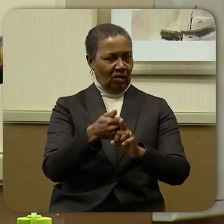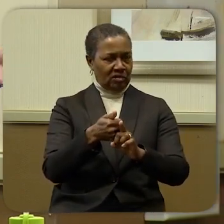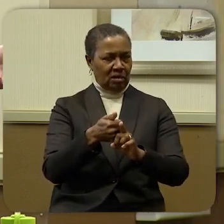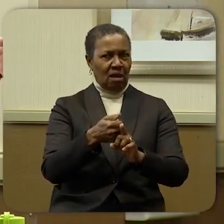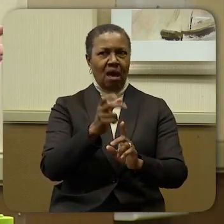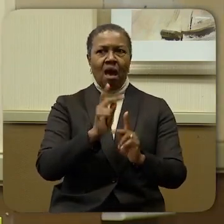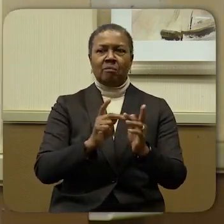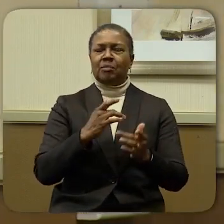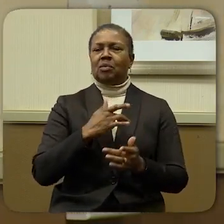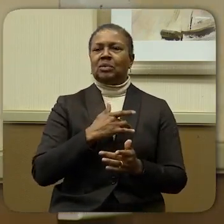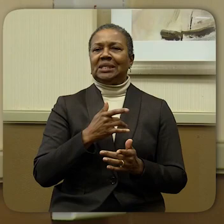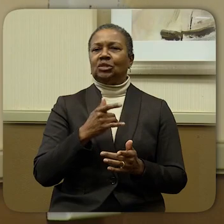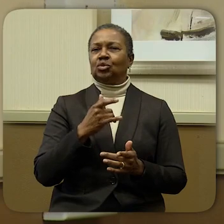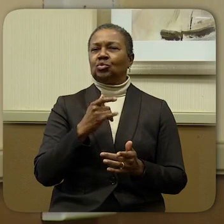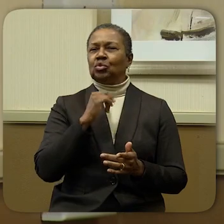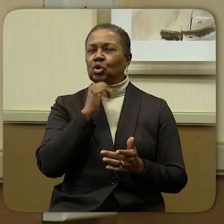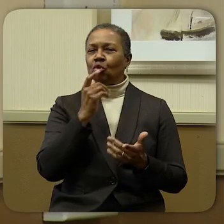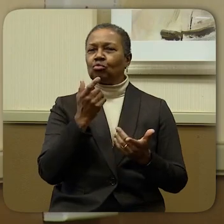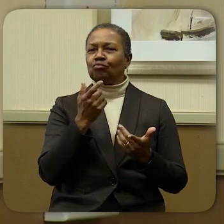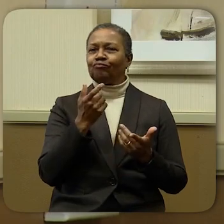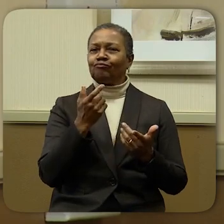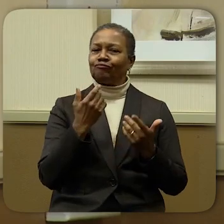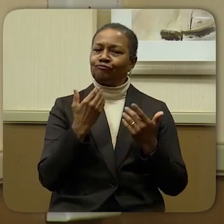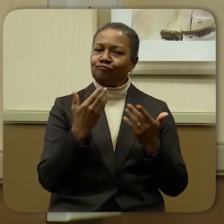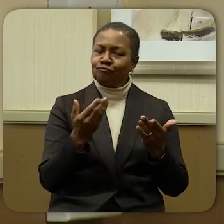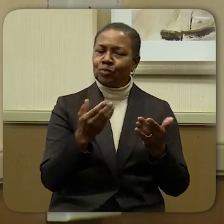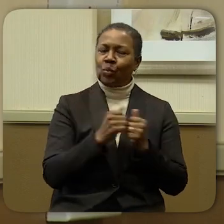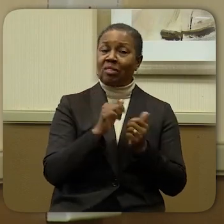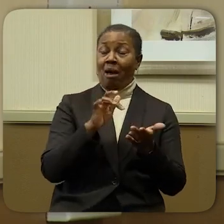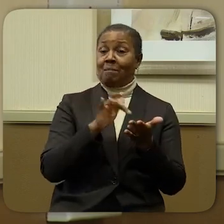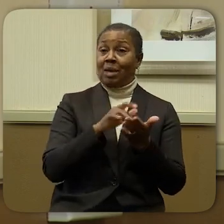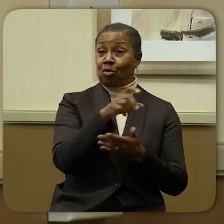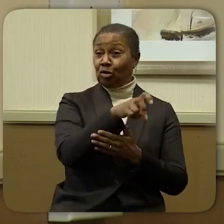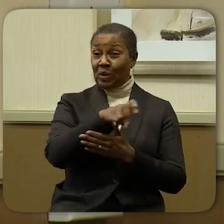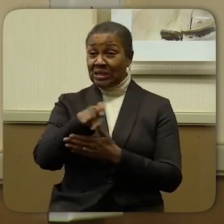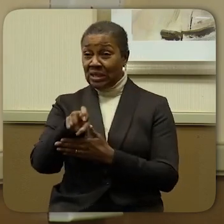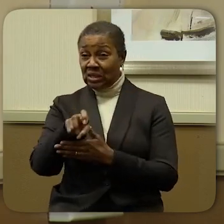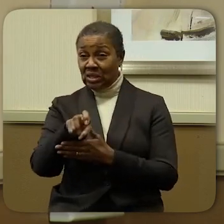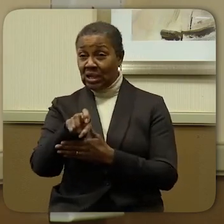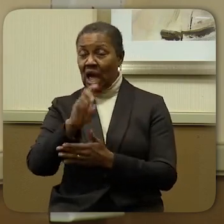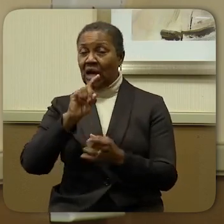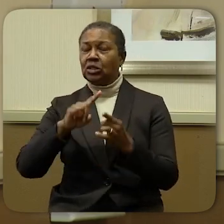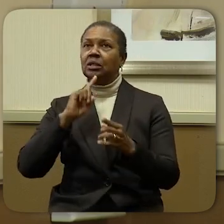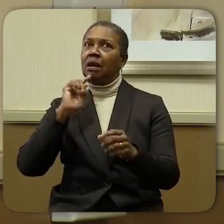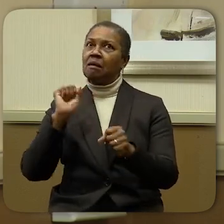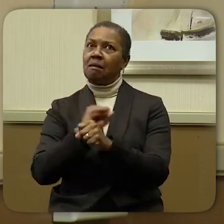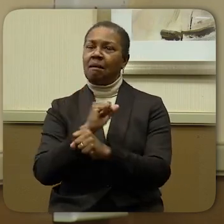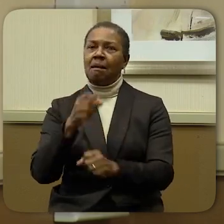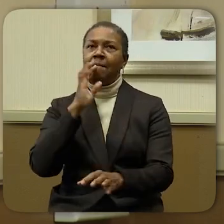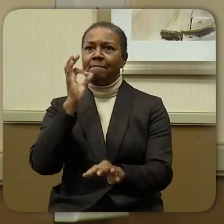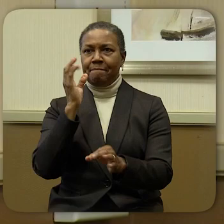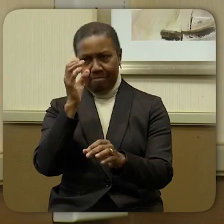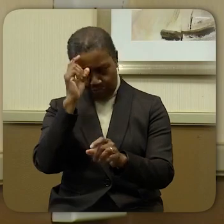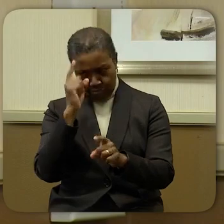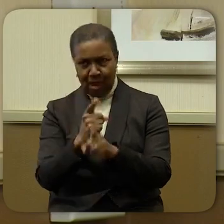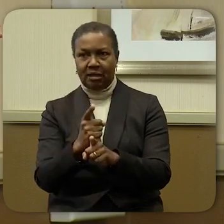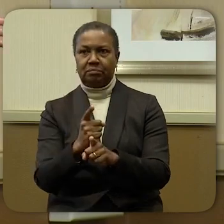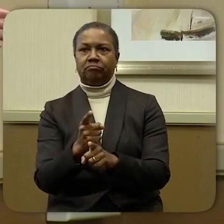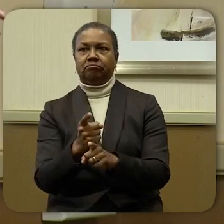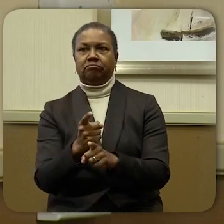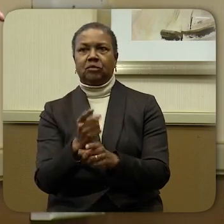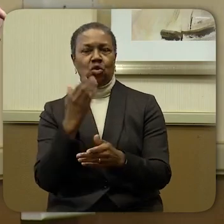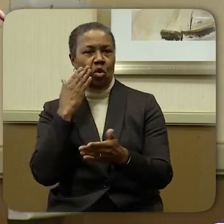take medical steps to transition unless they're really sure about it. So, and then the other place that we